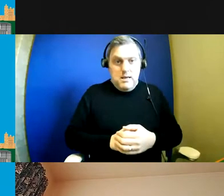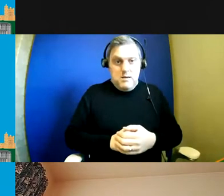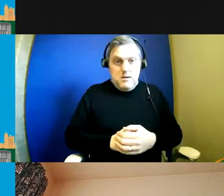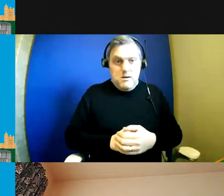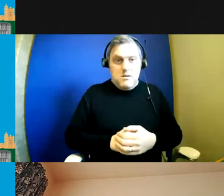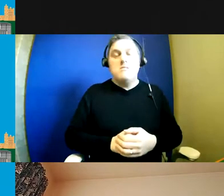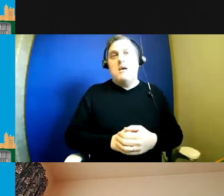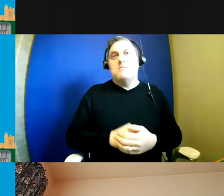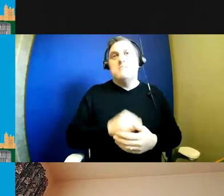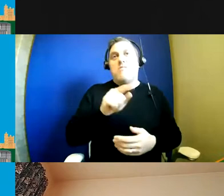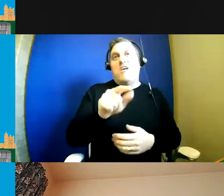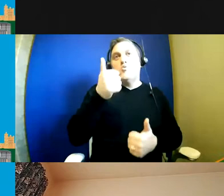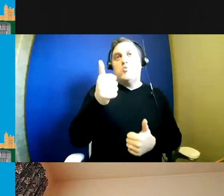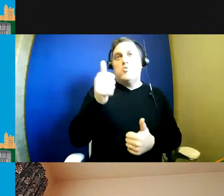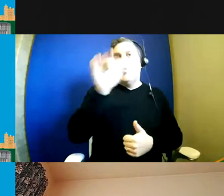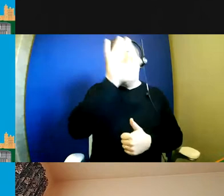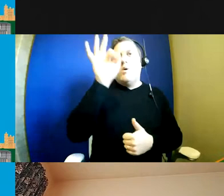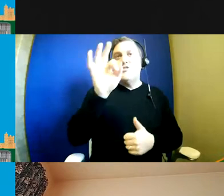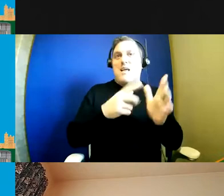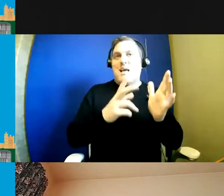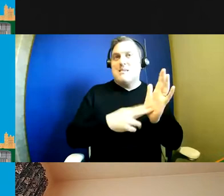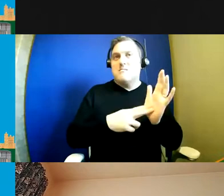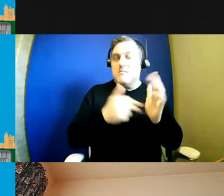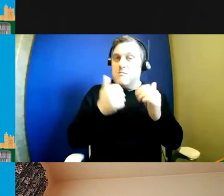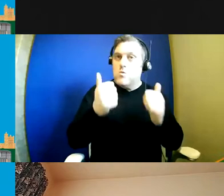Yeah, I think that's a really good question. Thank you, Anne, for that one.